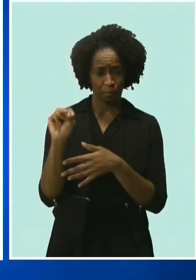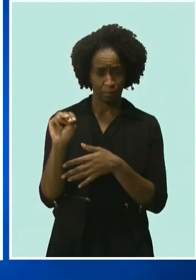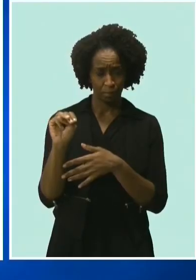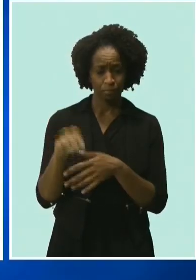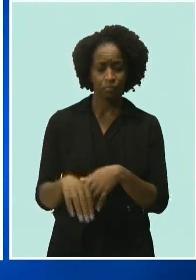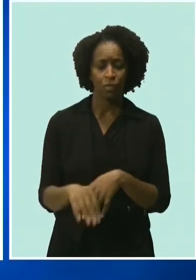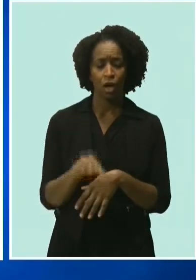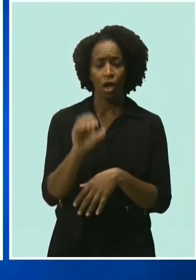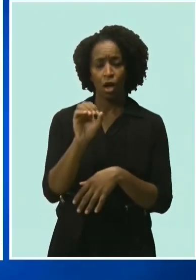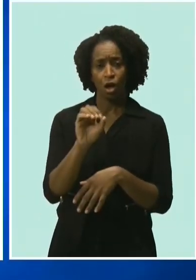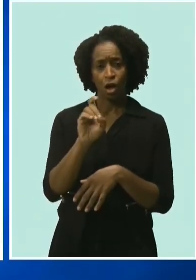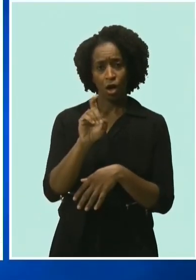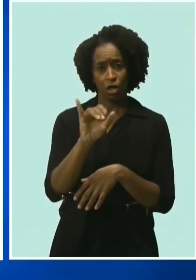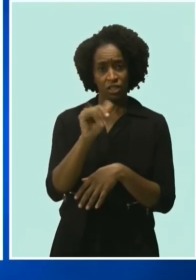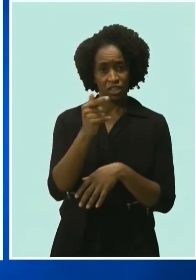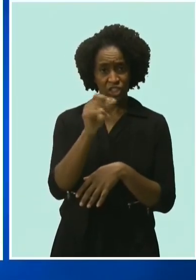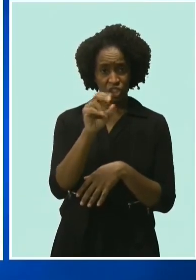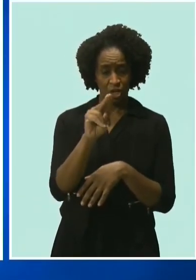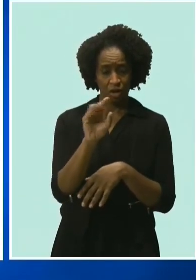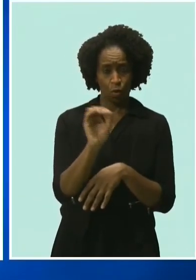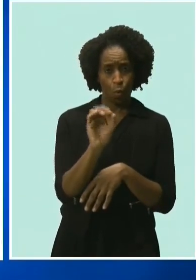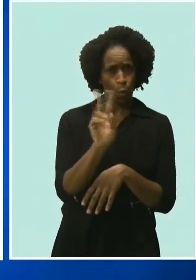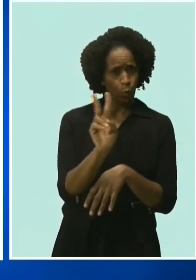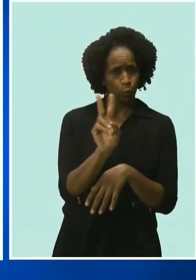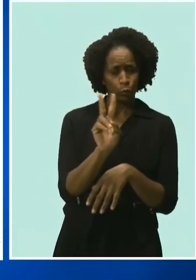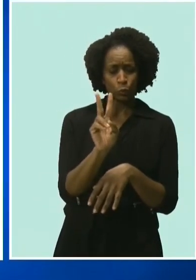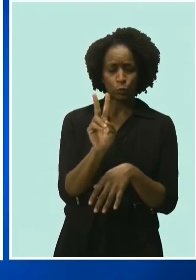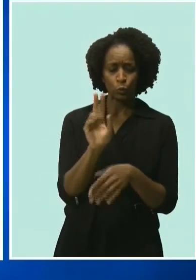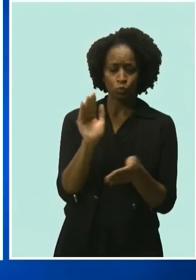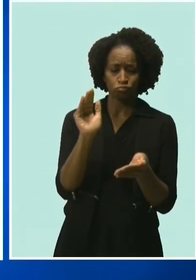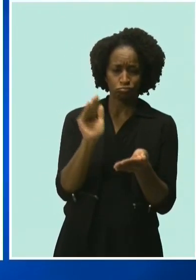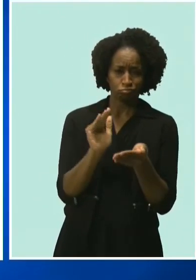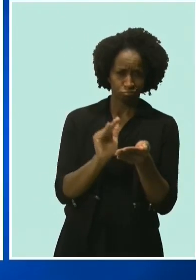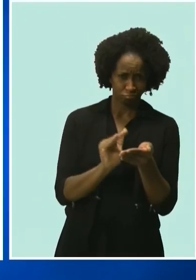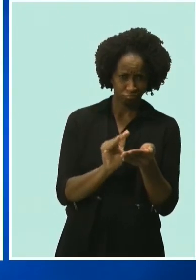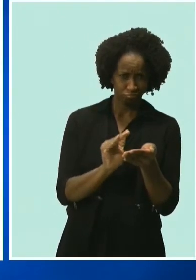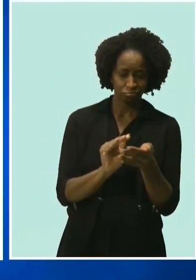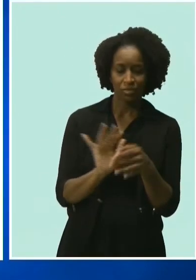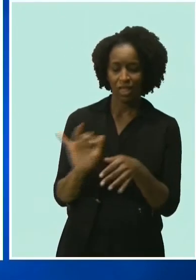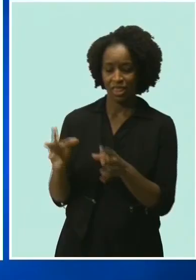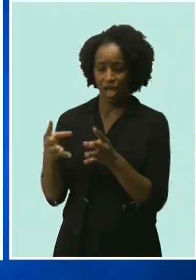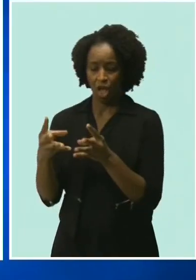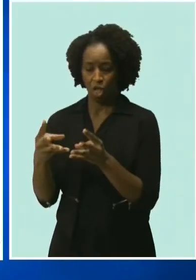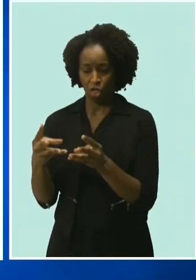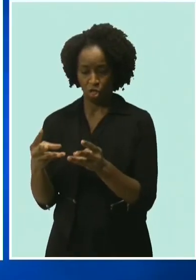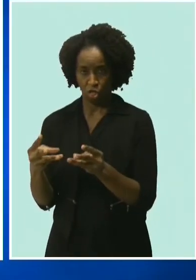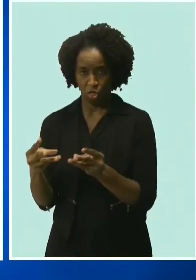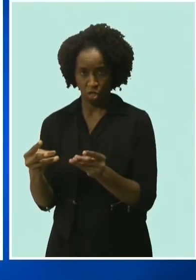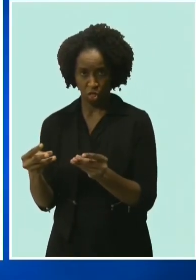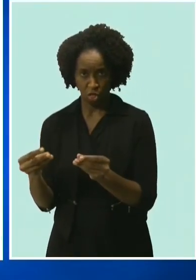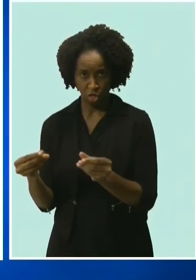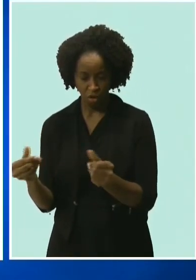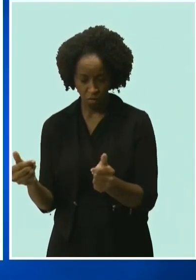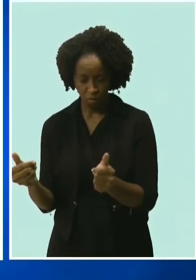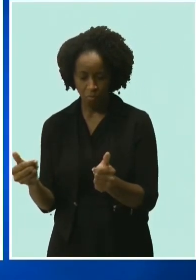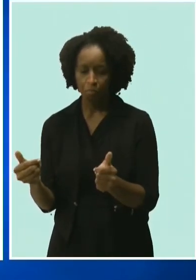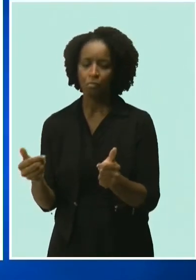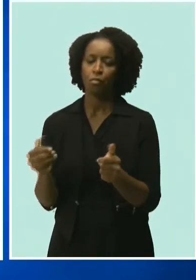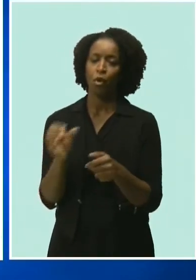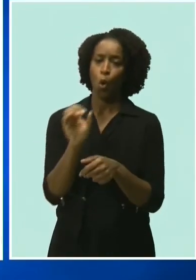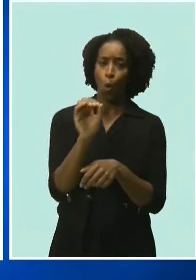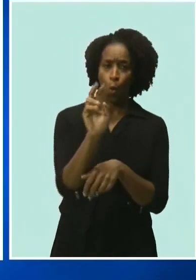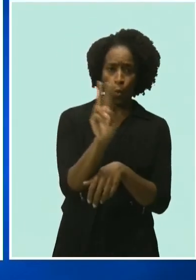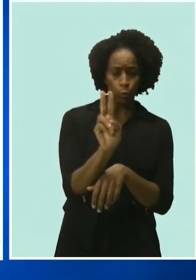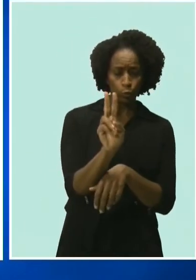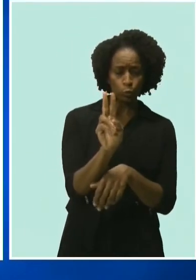breaks down, you create dead zones. So you have very anoxic conditions being created in